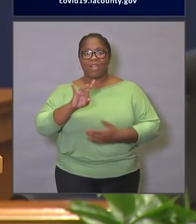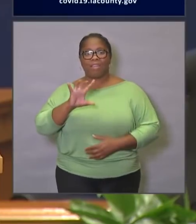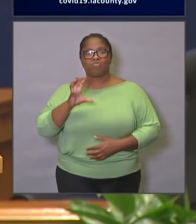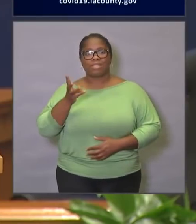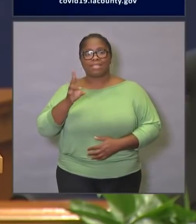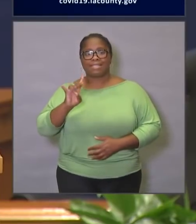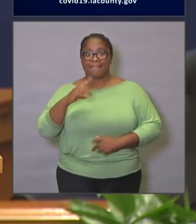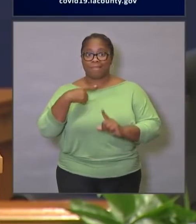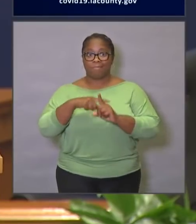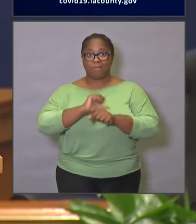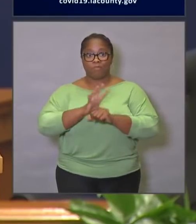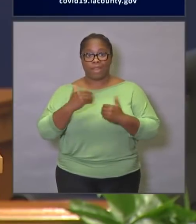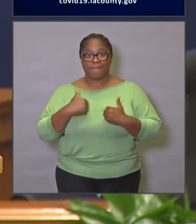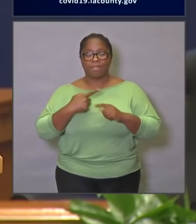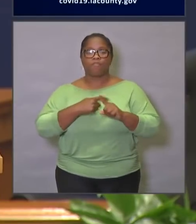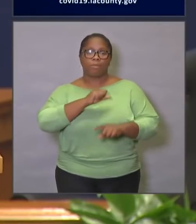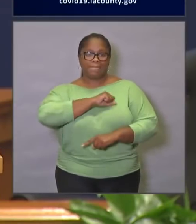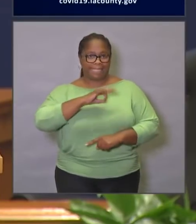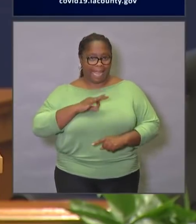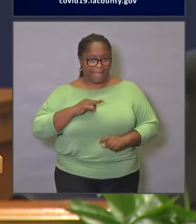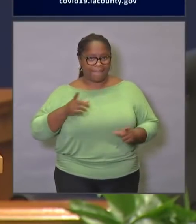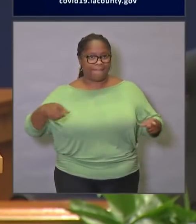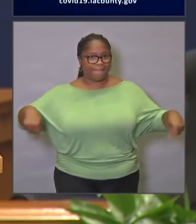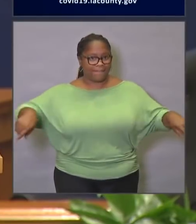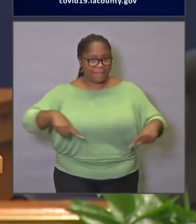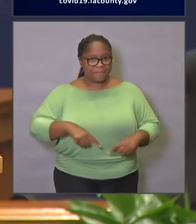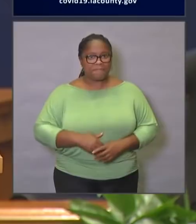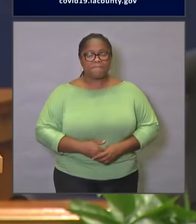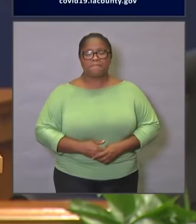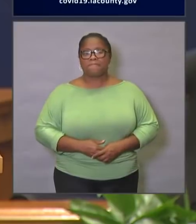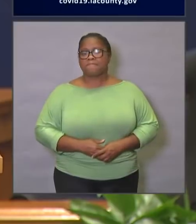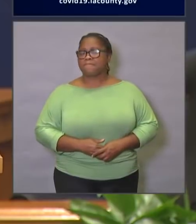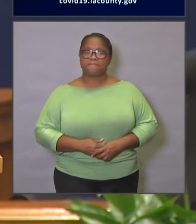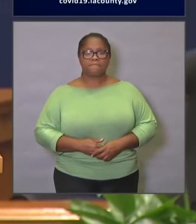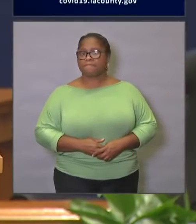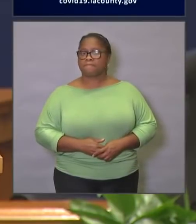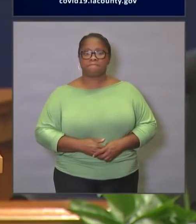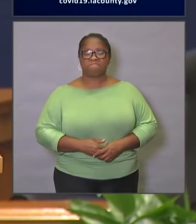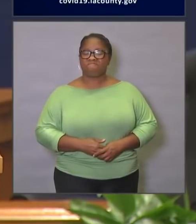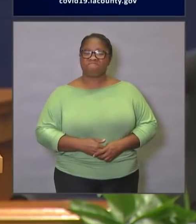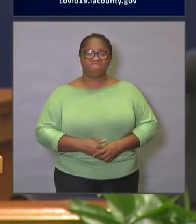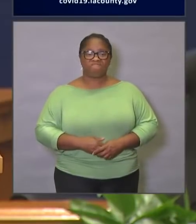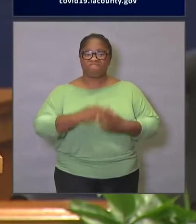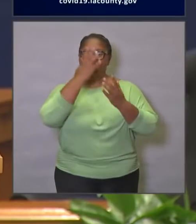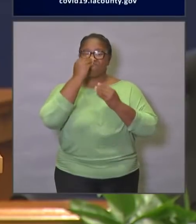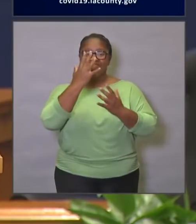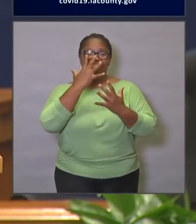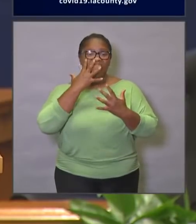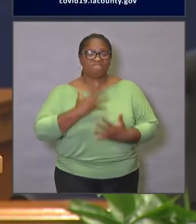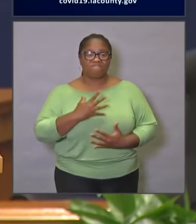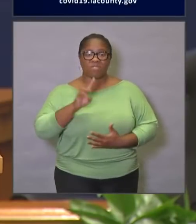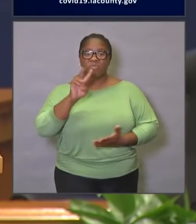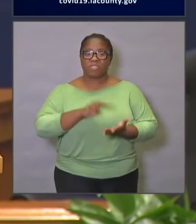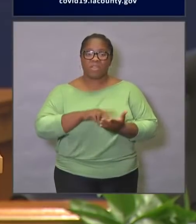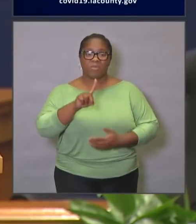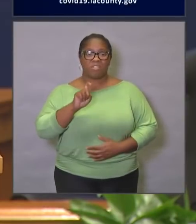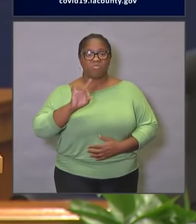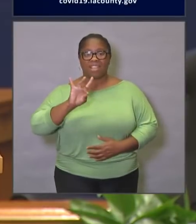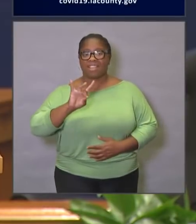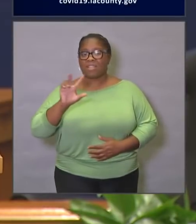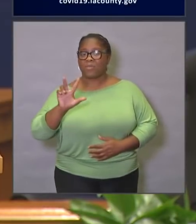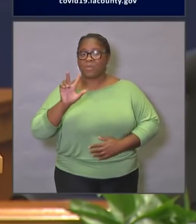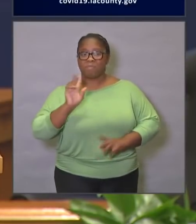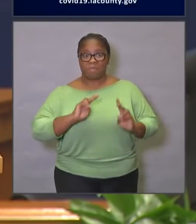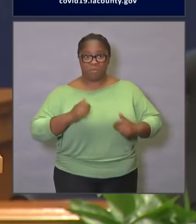11,867 are among staff. I'm sad to report that 2,183 residents in